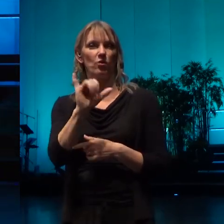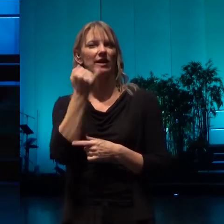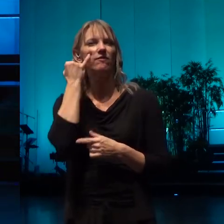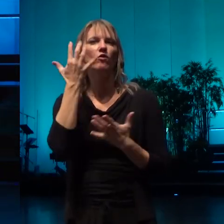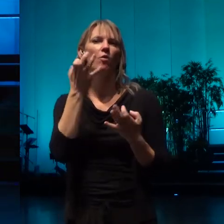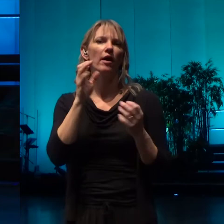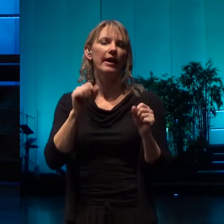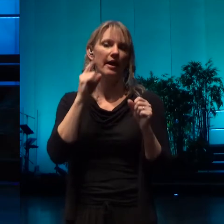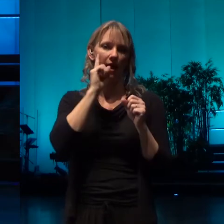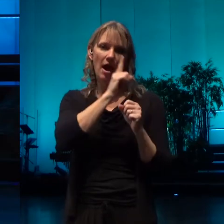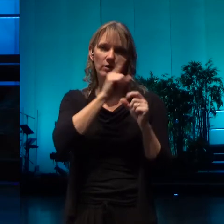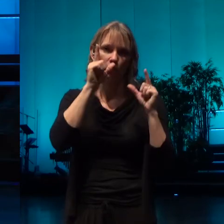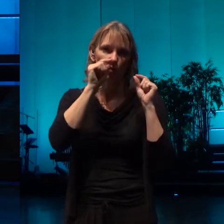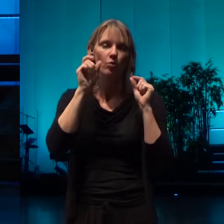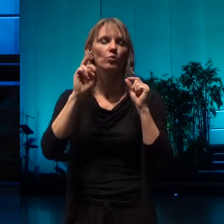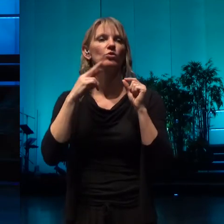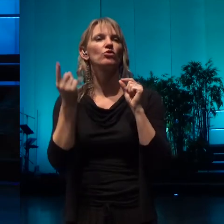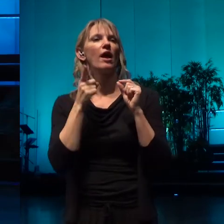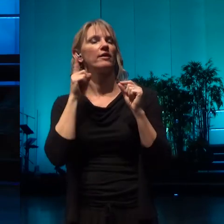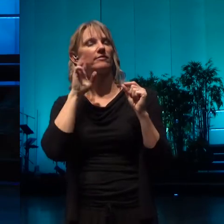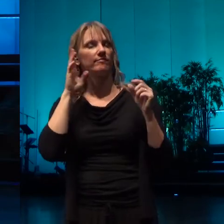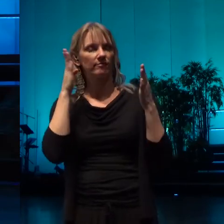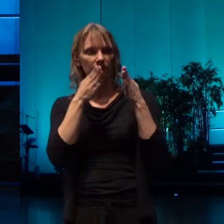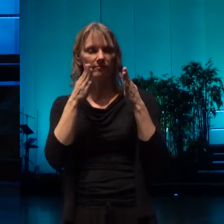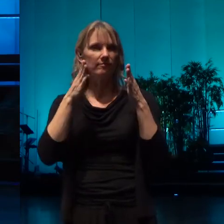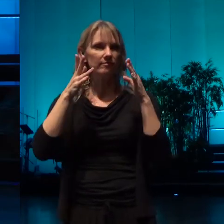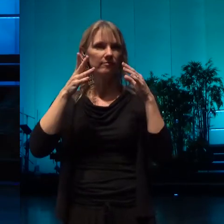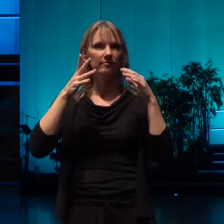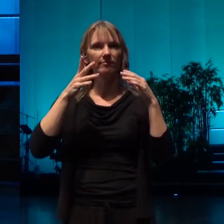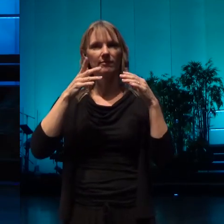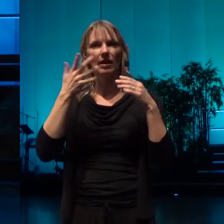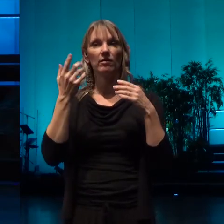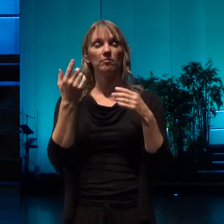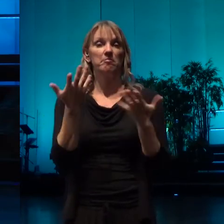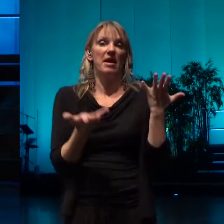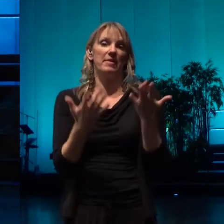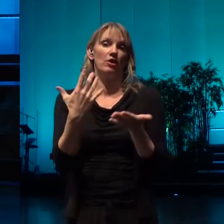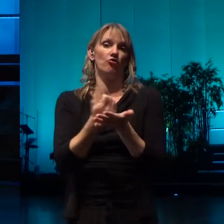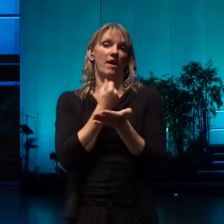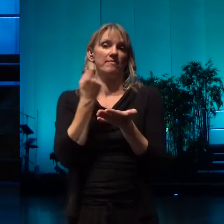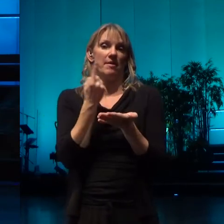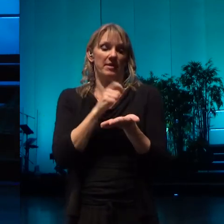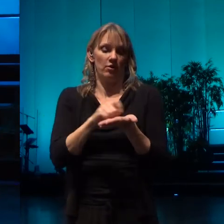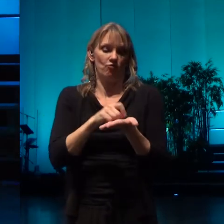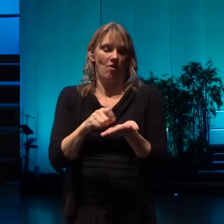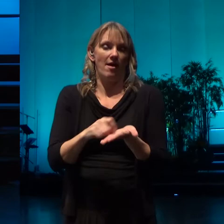eyes or just be present, or pull out something to write with and on.